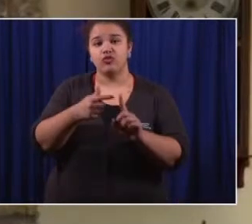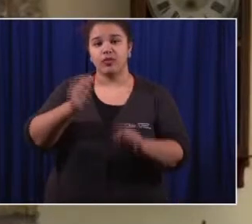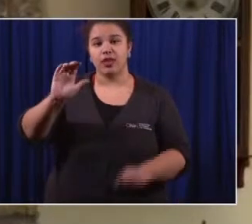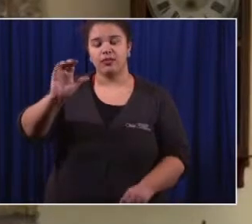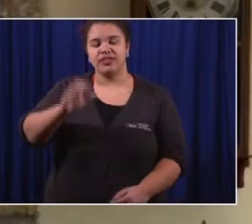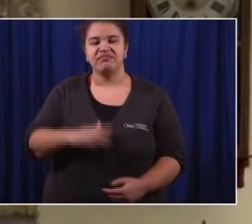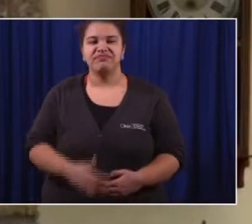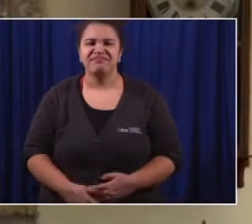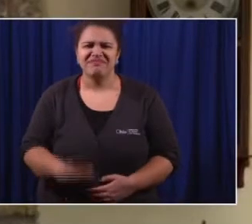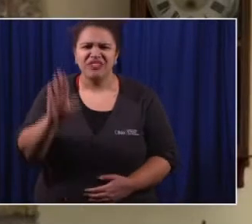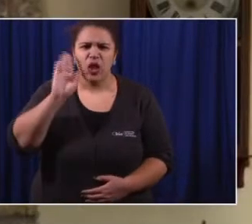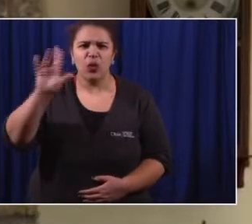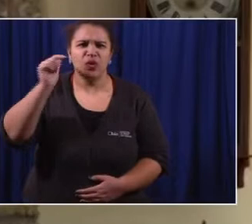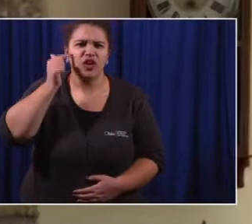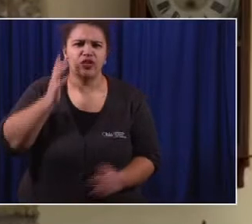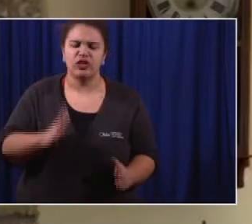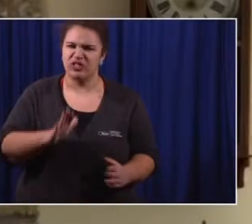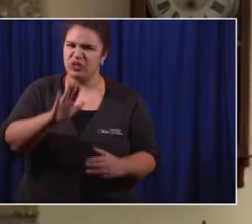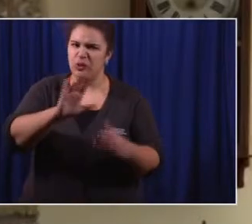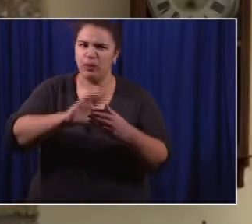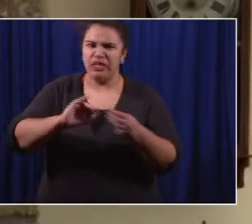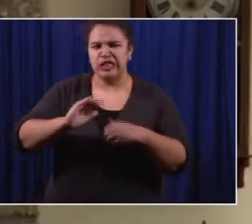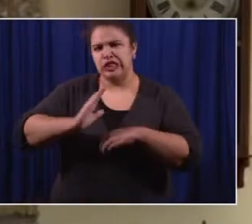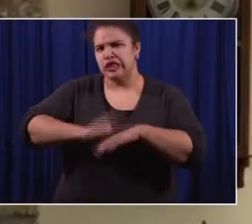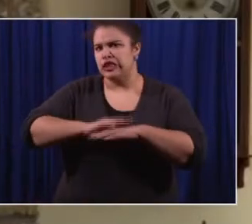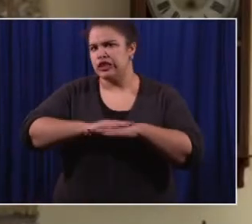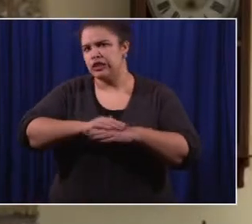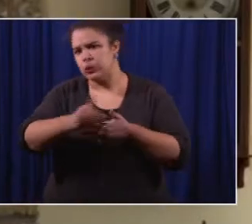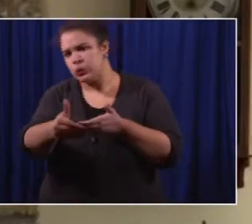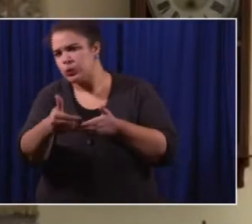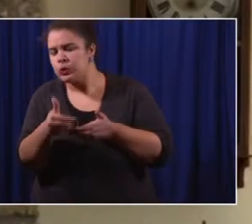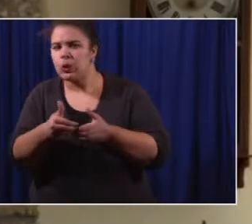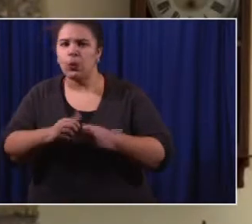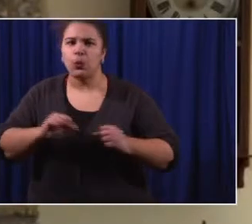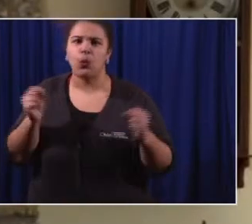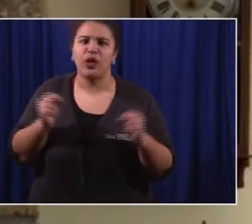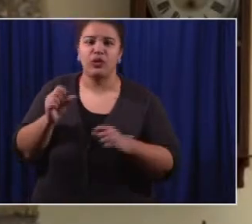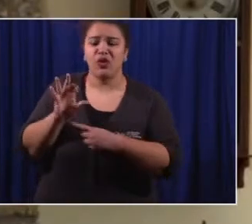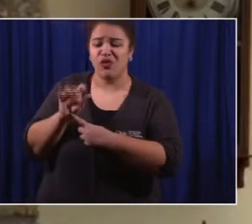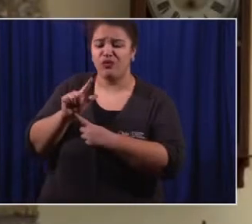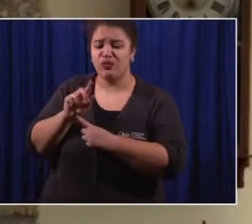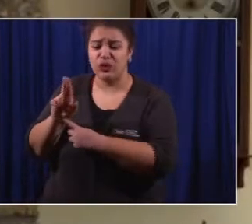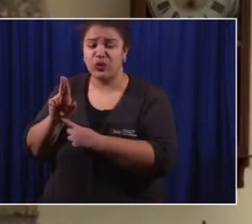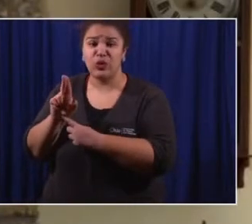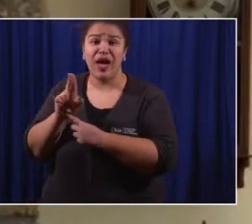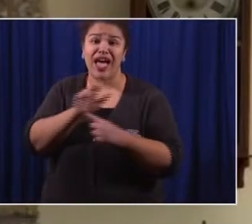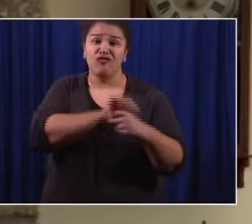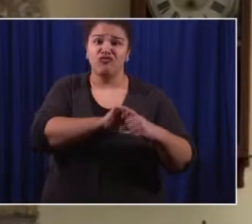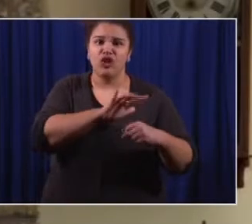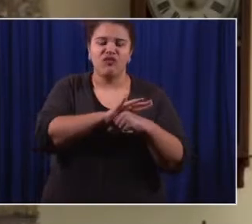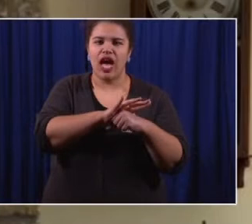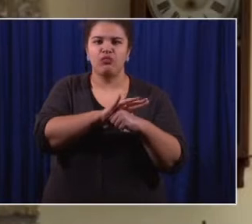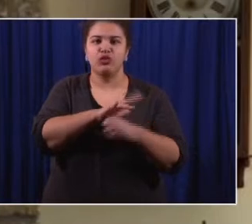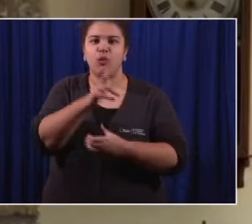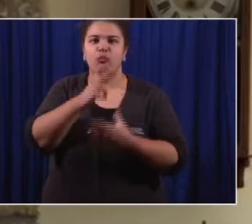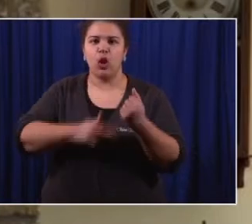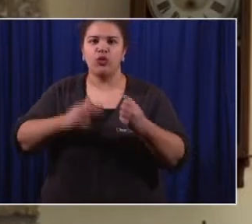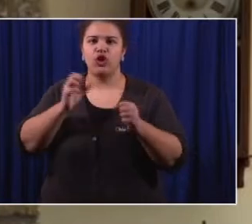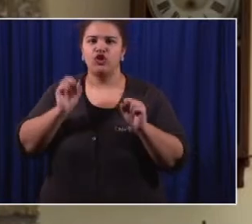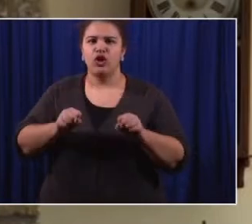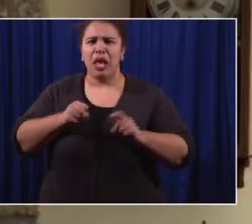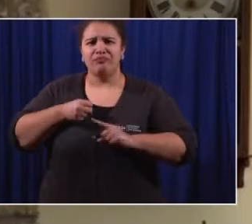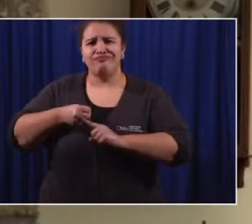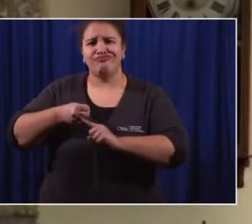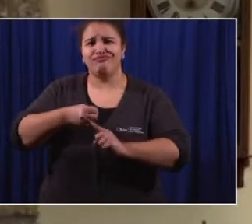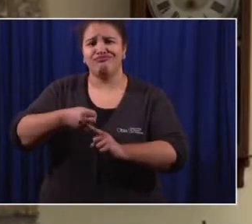You mentioned the winter is coming. Flu and COVID are going to smash into each other when flu season begins.